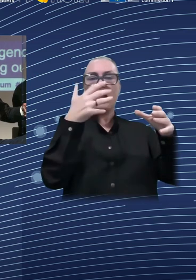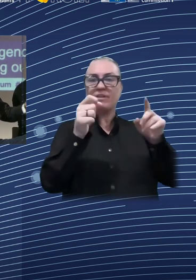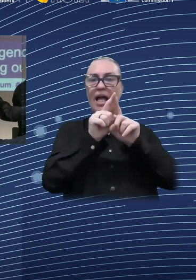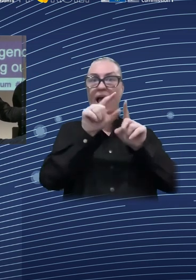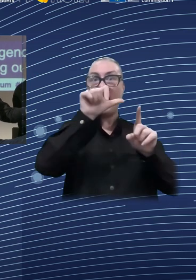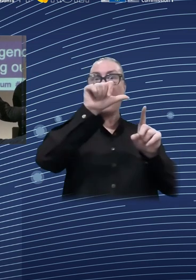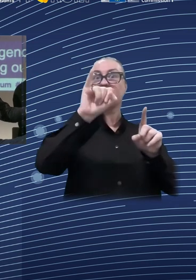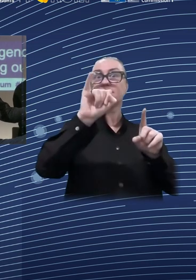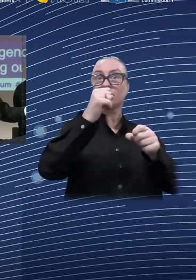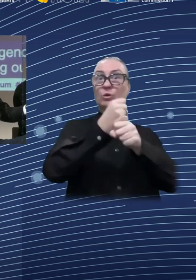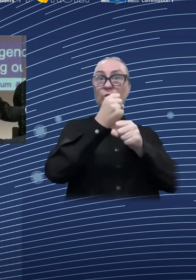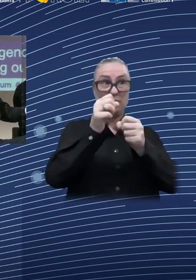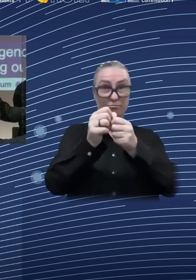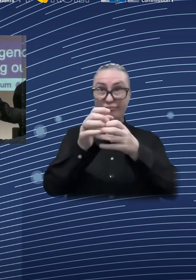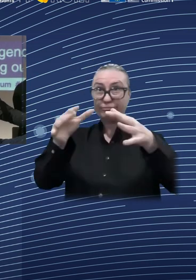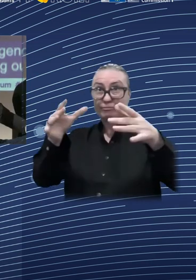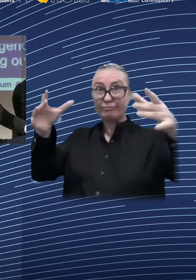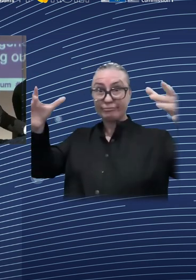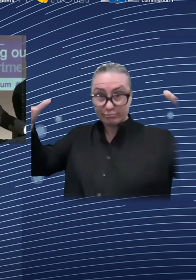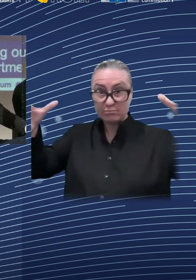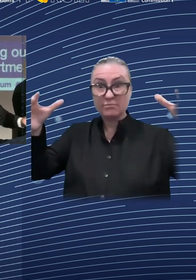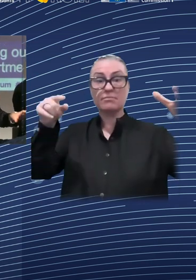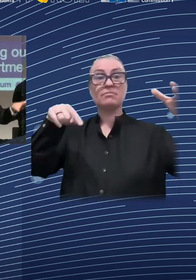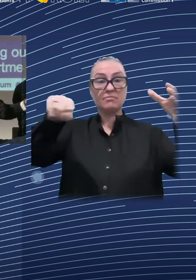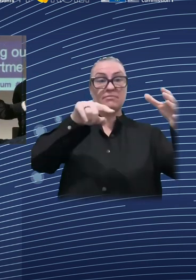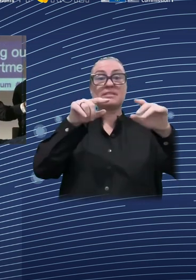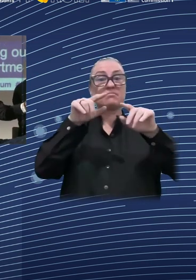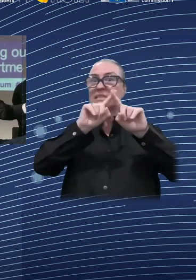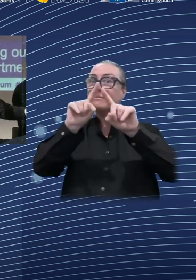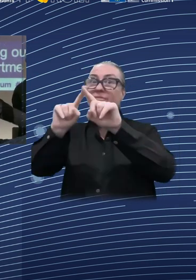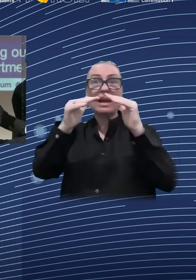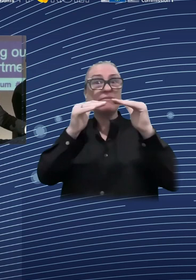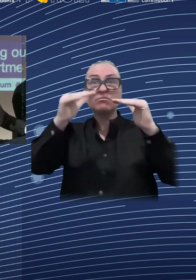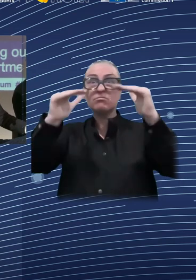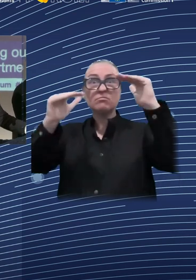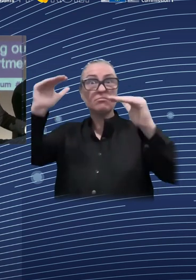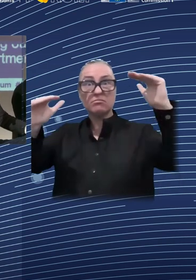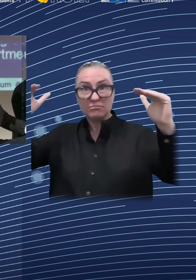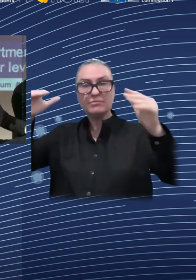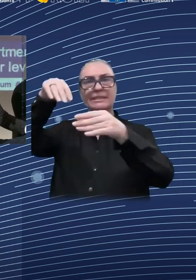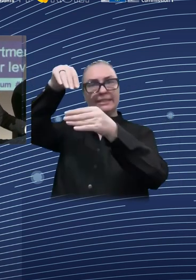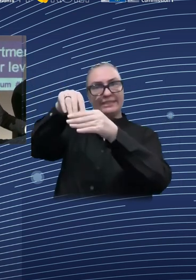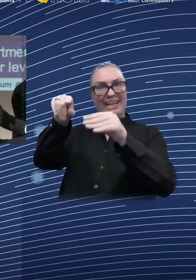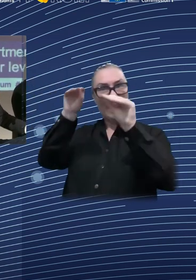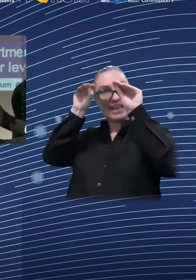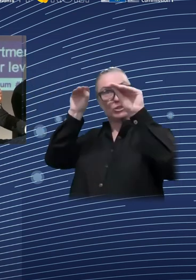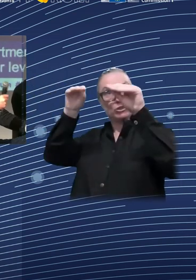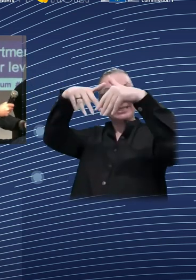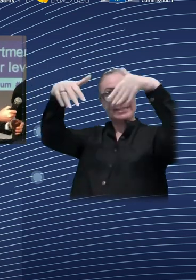for high-level AI ICT specialists. So that's kind of a rough overview, Jennifer, of where we are and where we hope